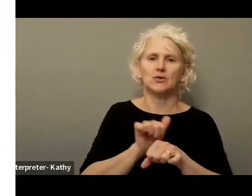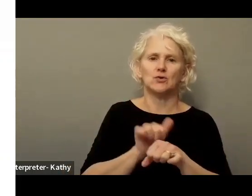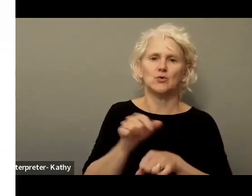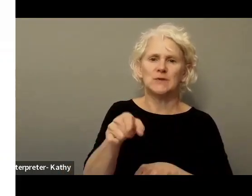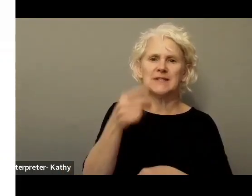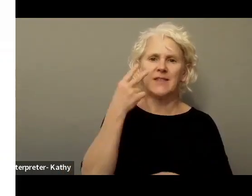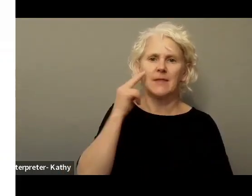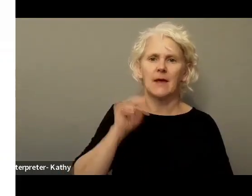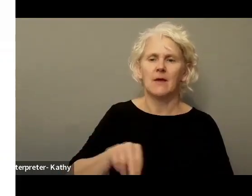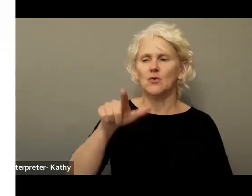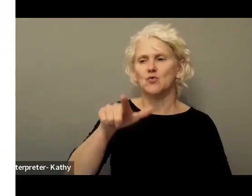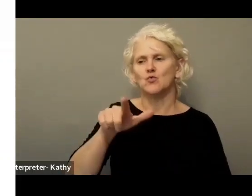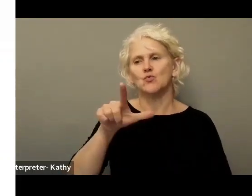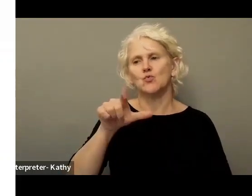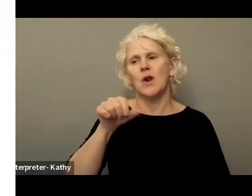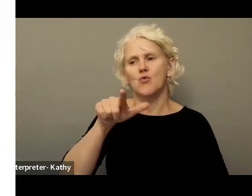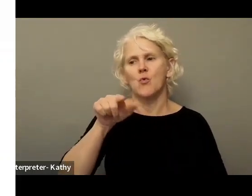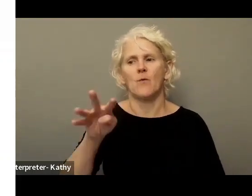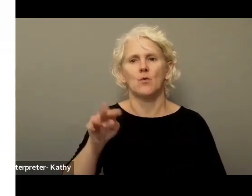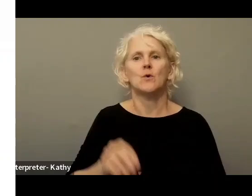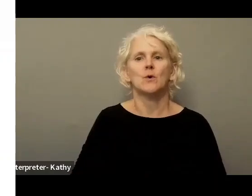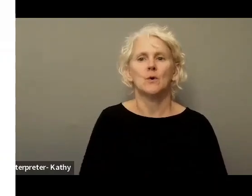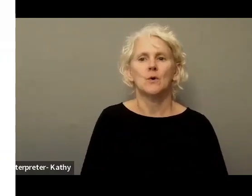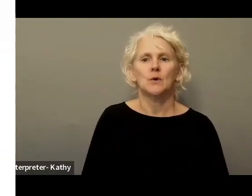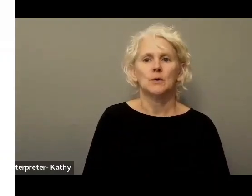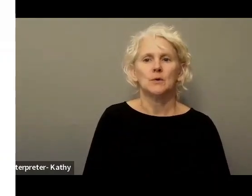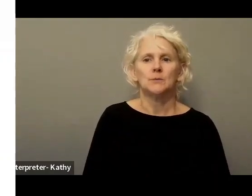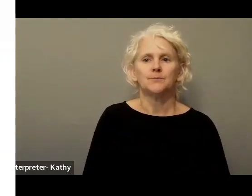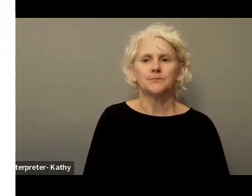in 2024.